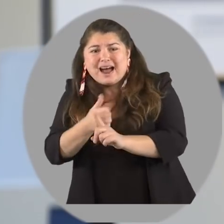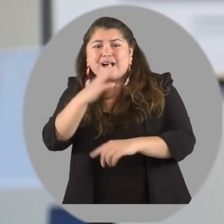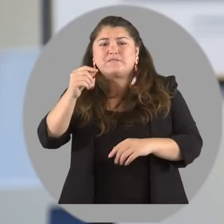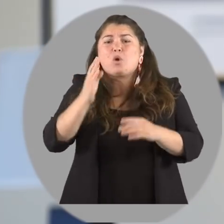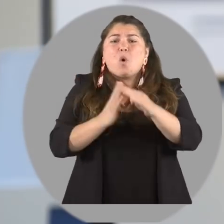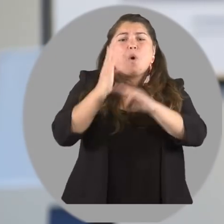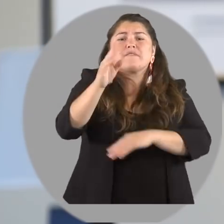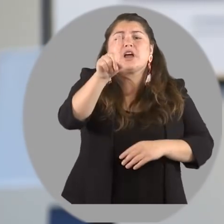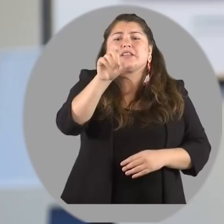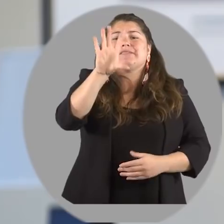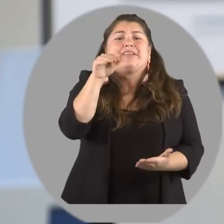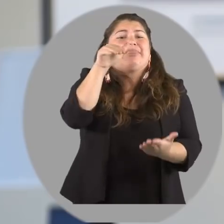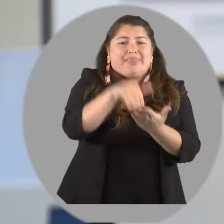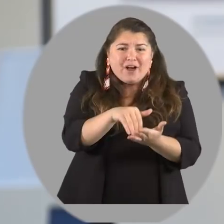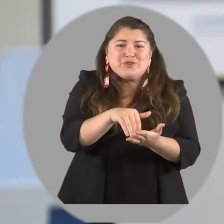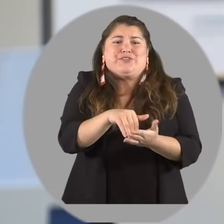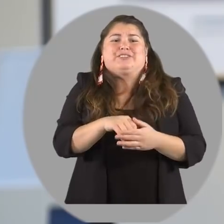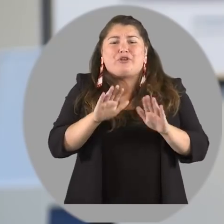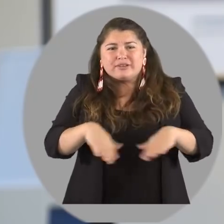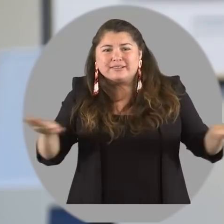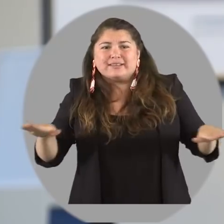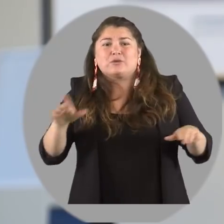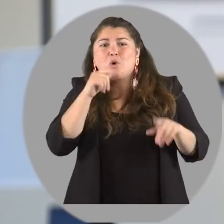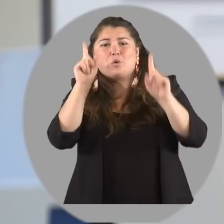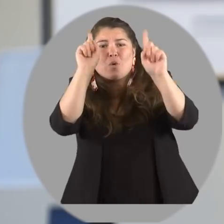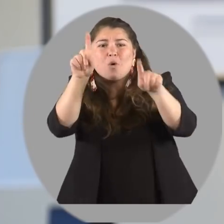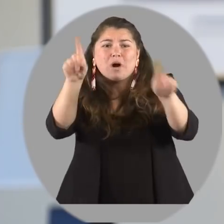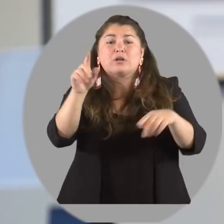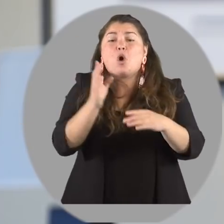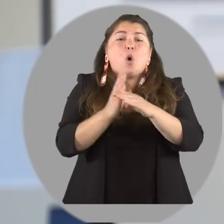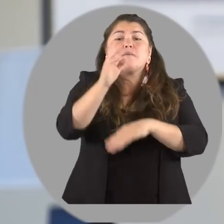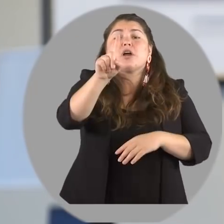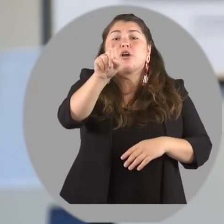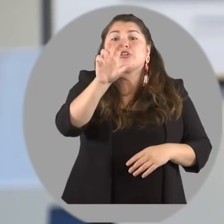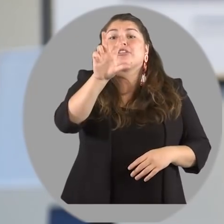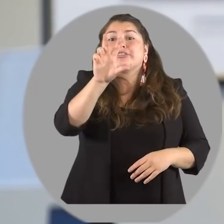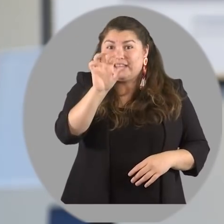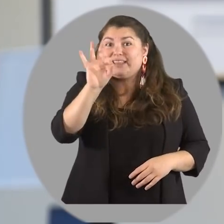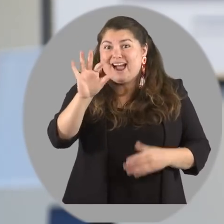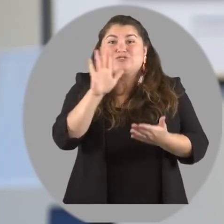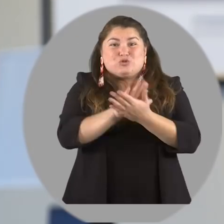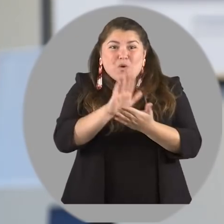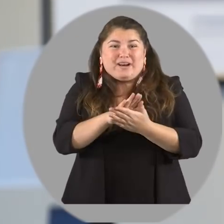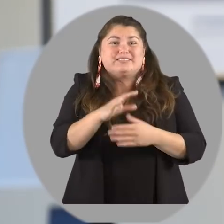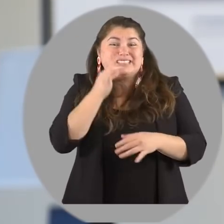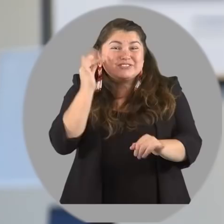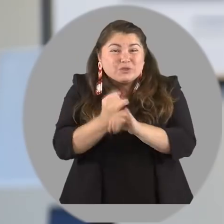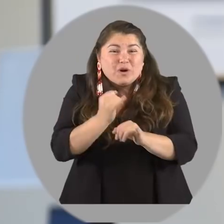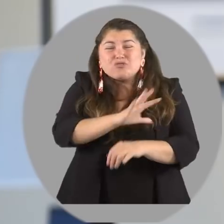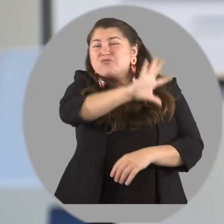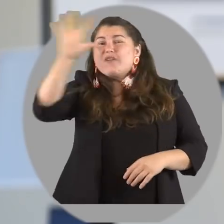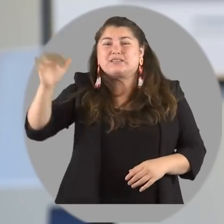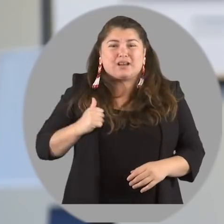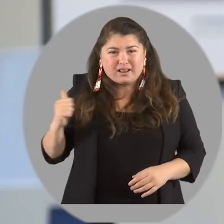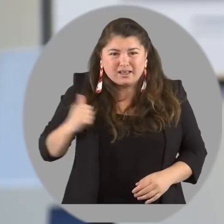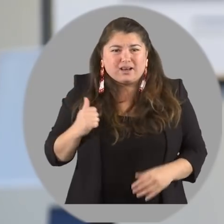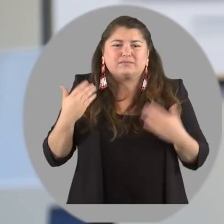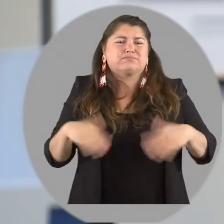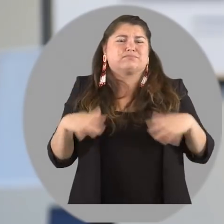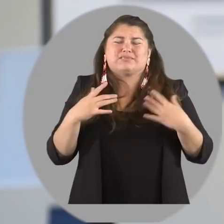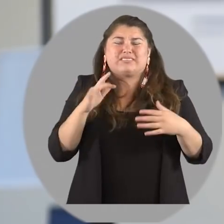the 139 residential schools in Canada was not a place where it was safe to express who she